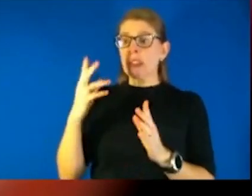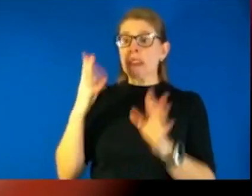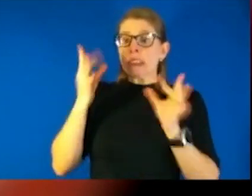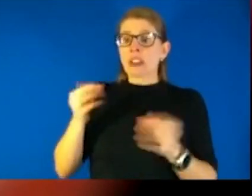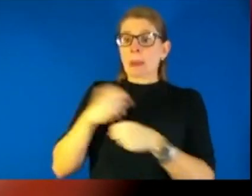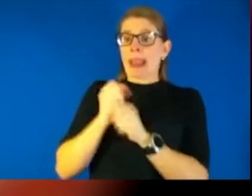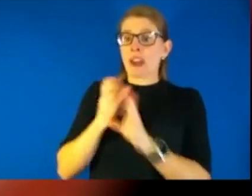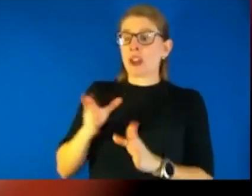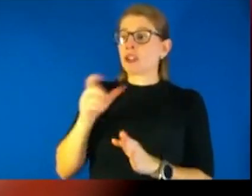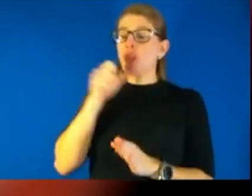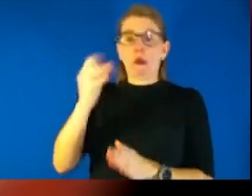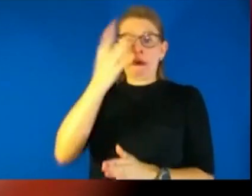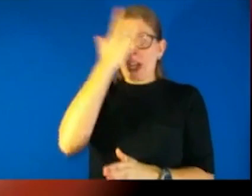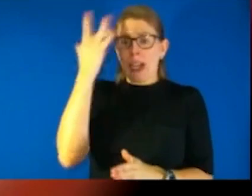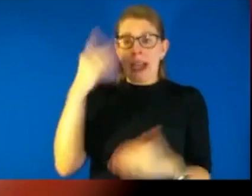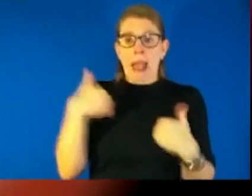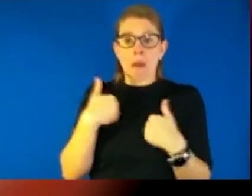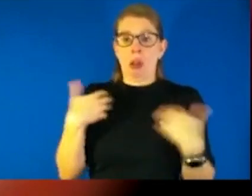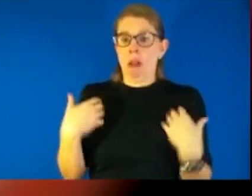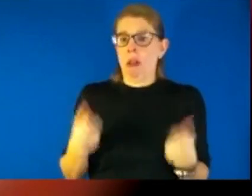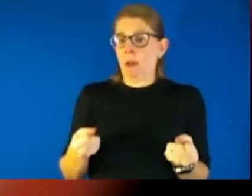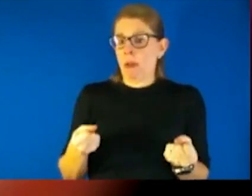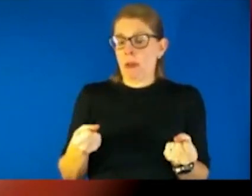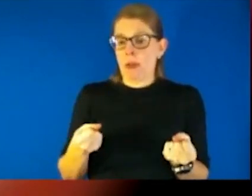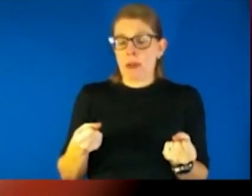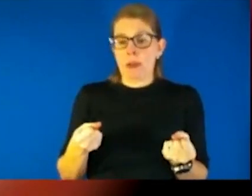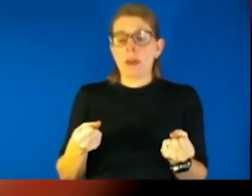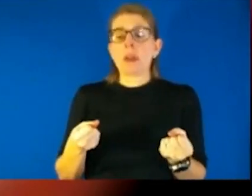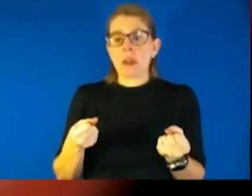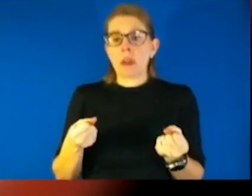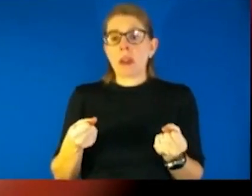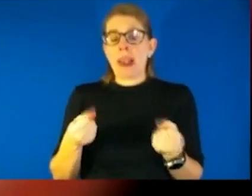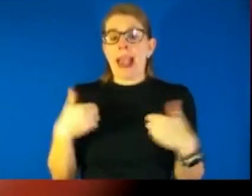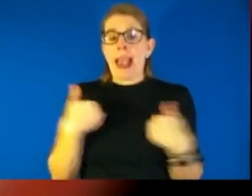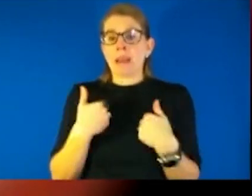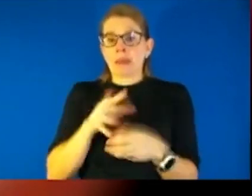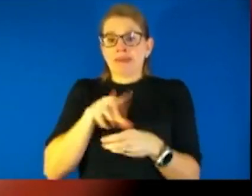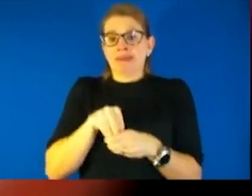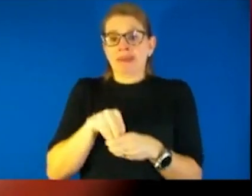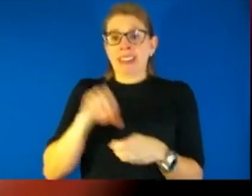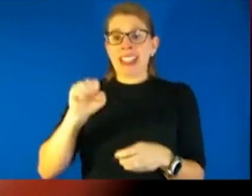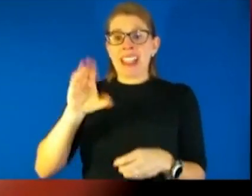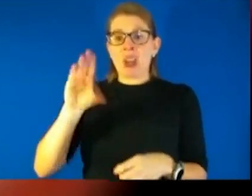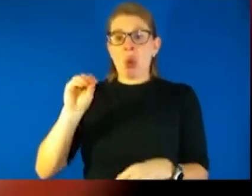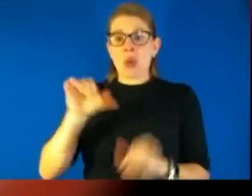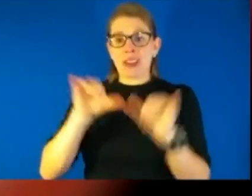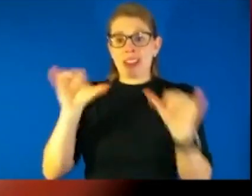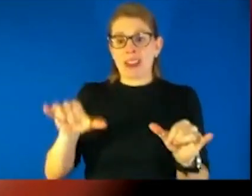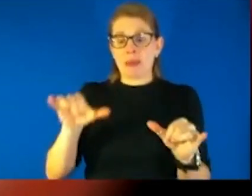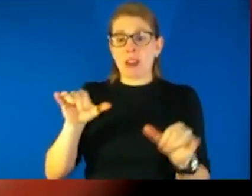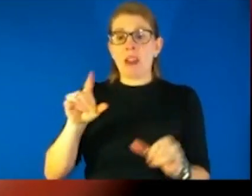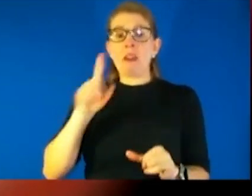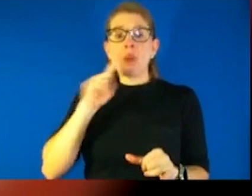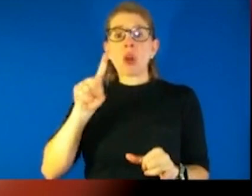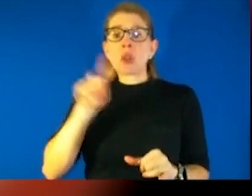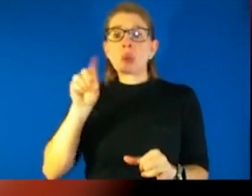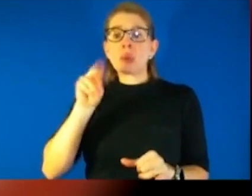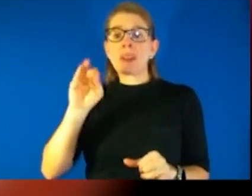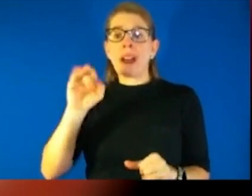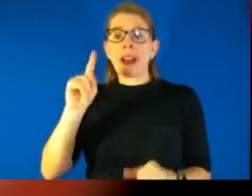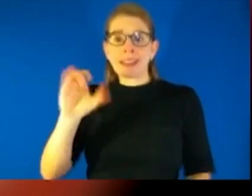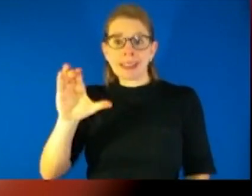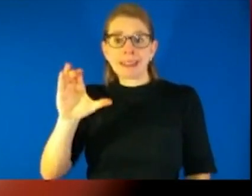they don't forget animal health and animals as part of the ecosystem of these zoonotic diseases. And one of